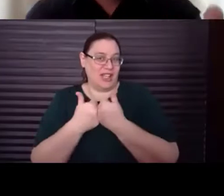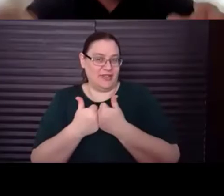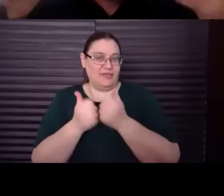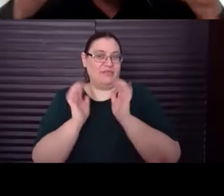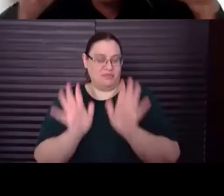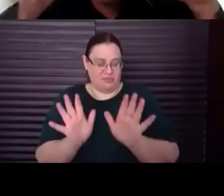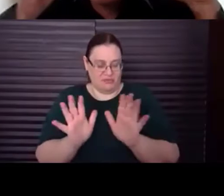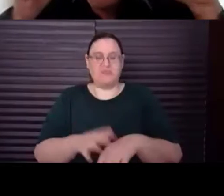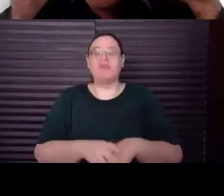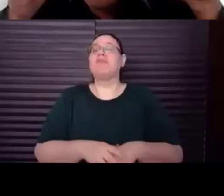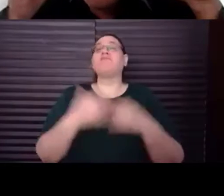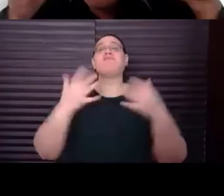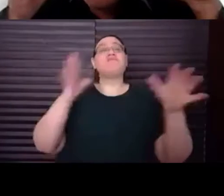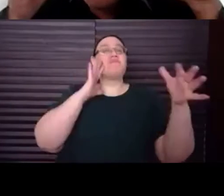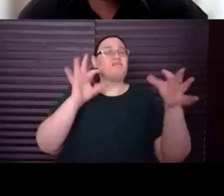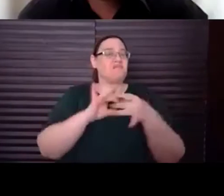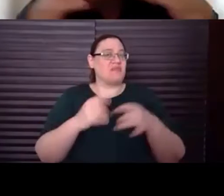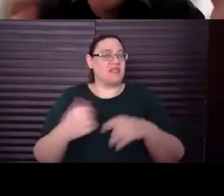said, the